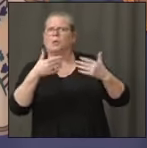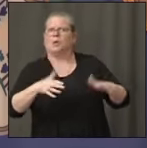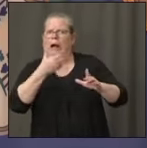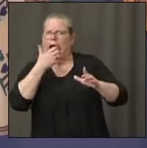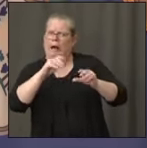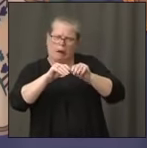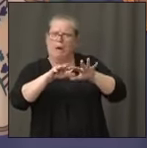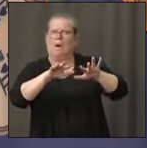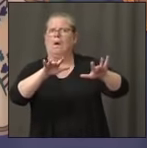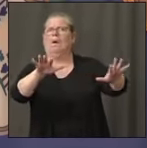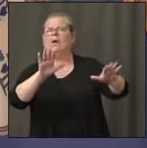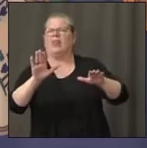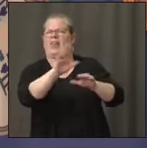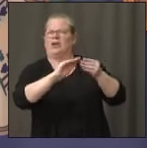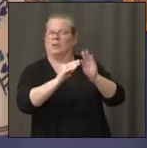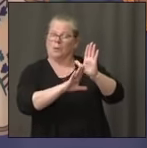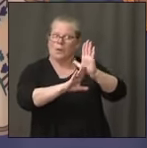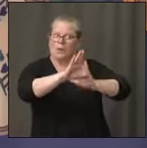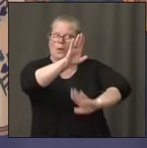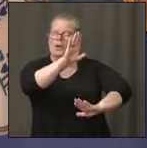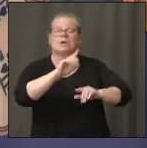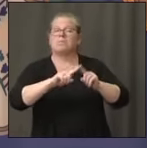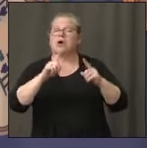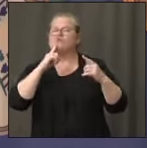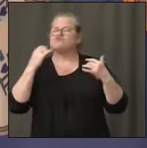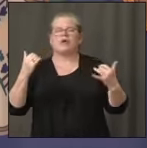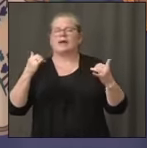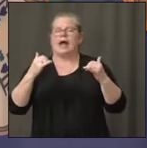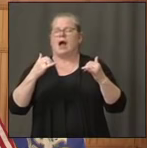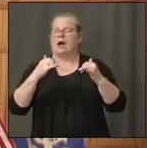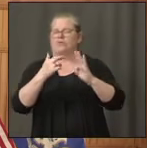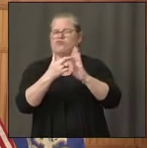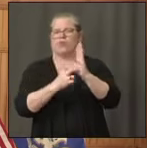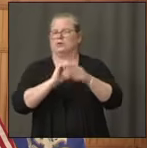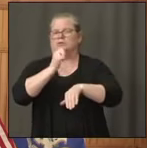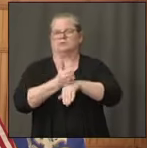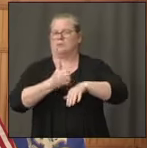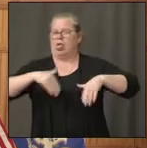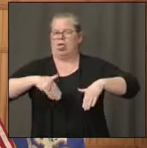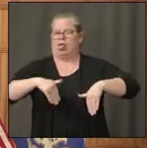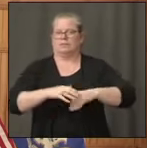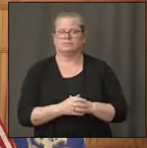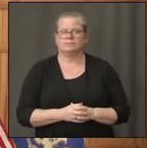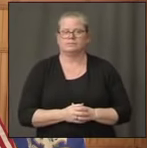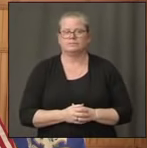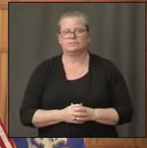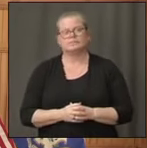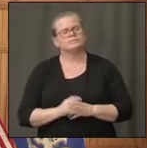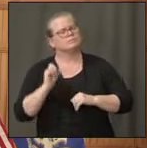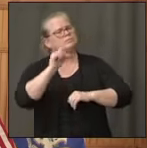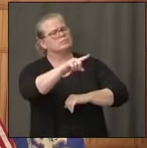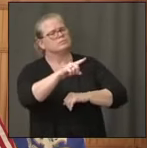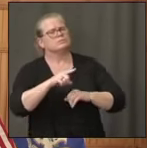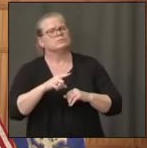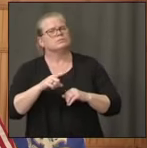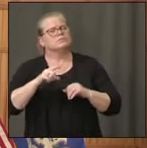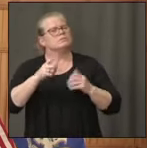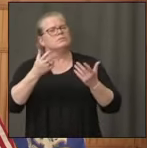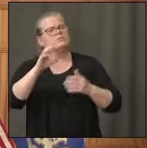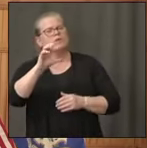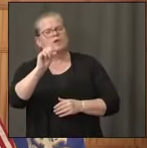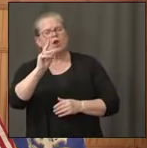changes. And then in terms of just kind of in general protecting the state's COVID progress, what other resident